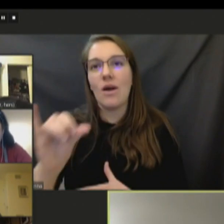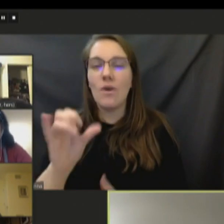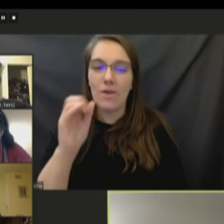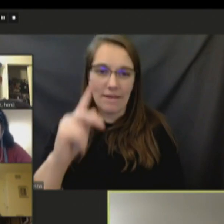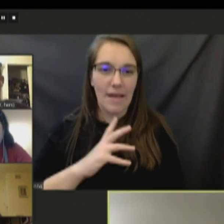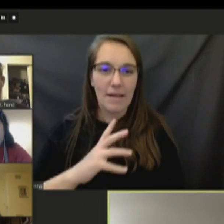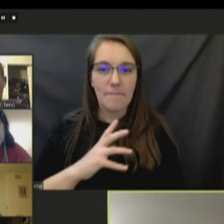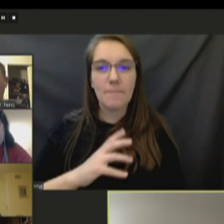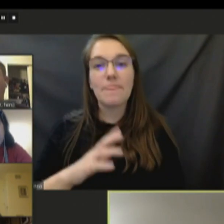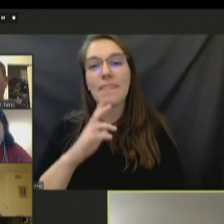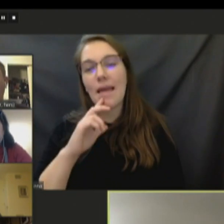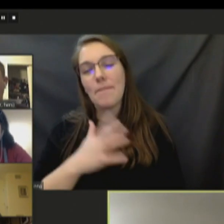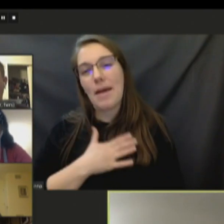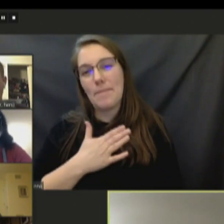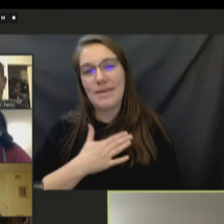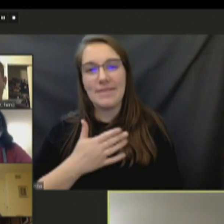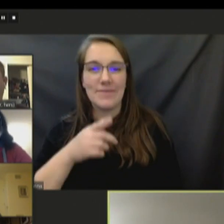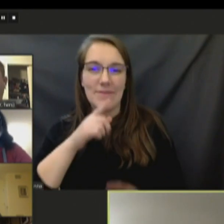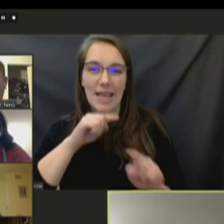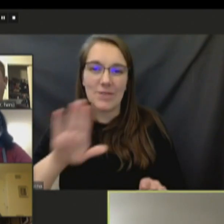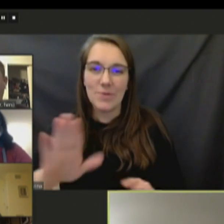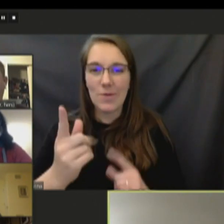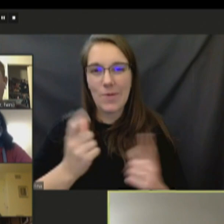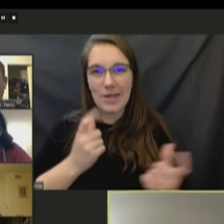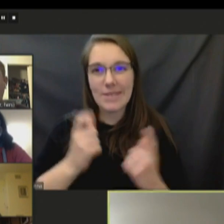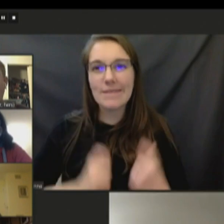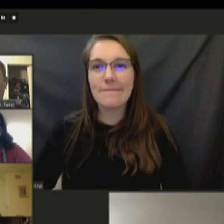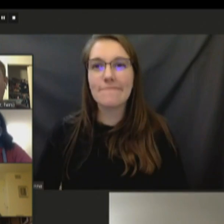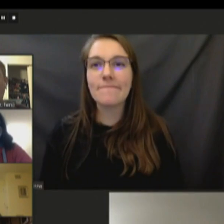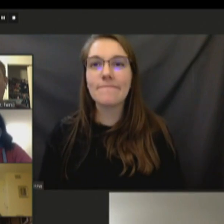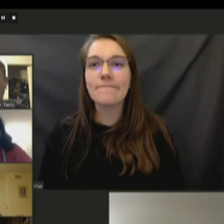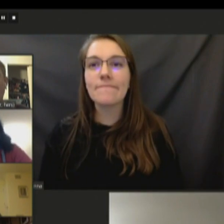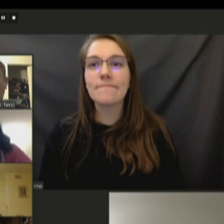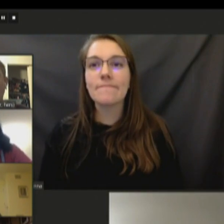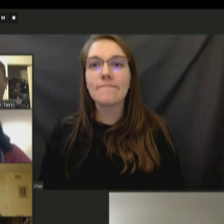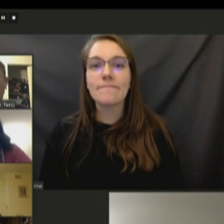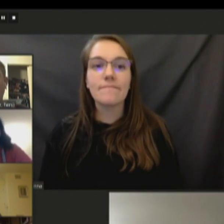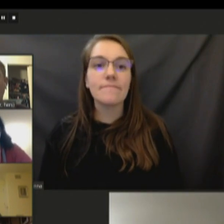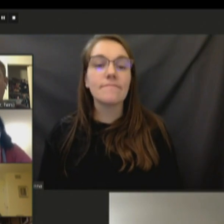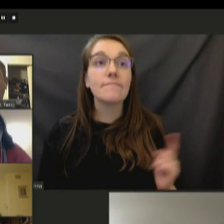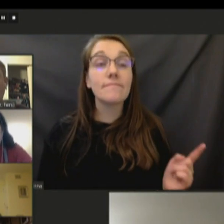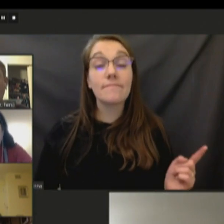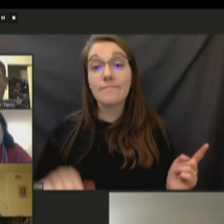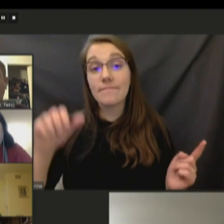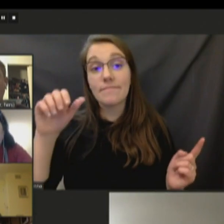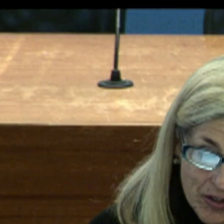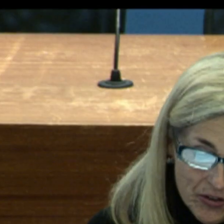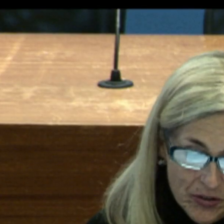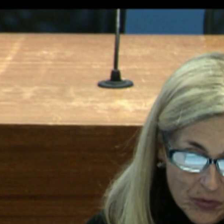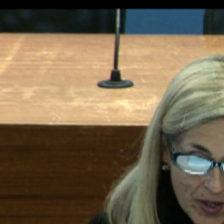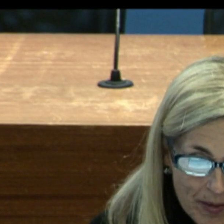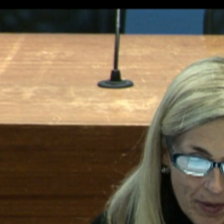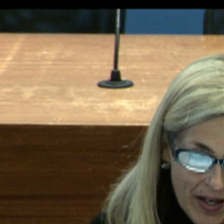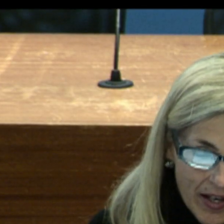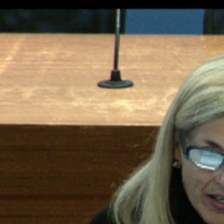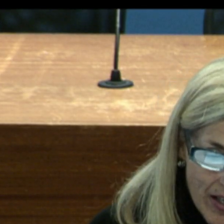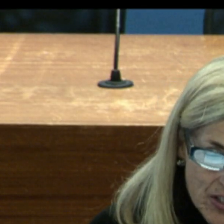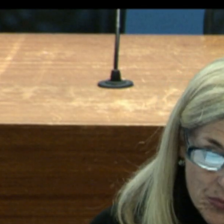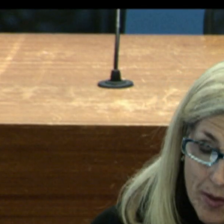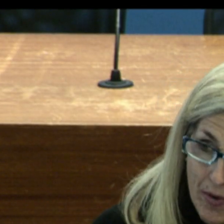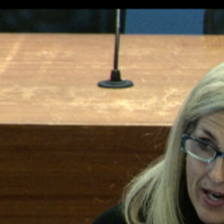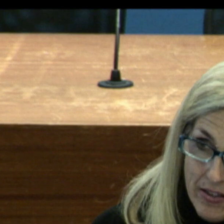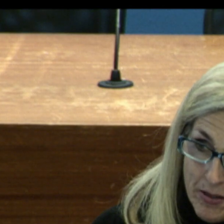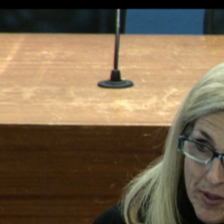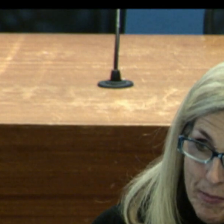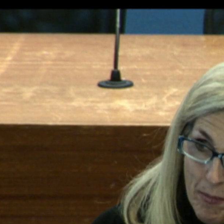questions you might have. Thank you. And I'll just add on a few things just to let Anchi know. We did meet earlier in the week, but I